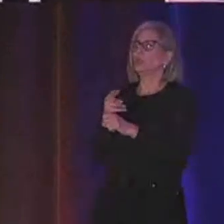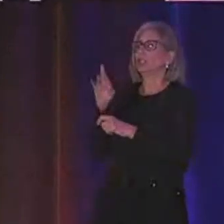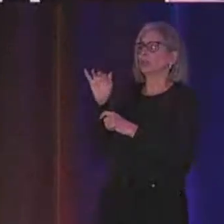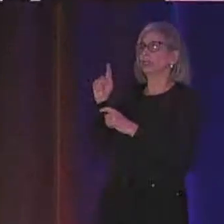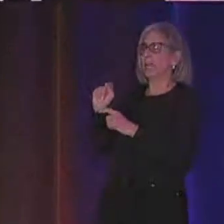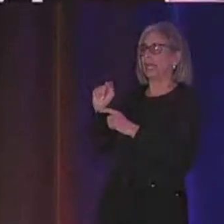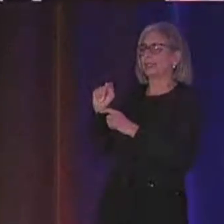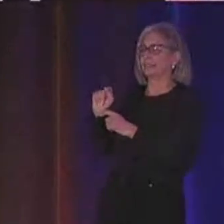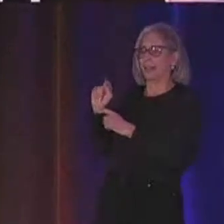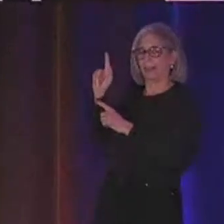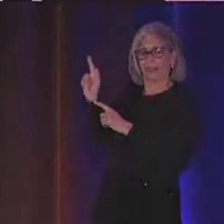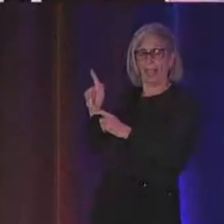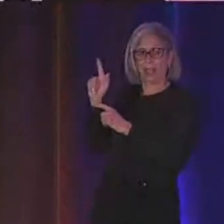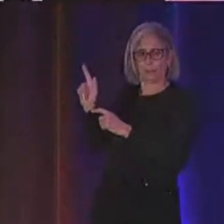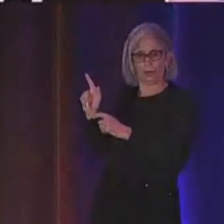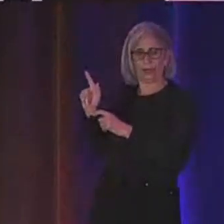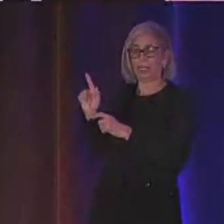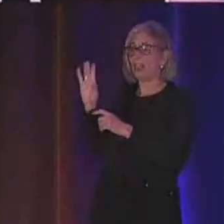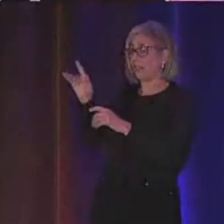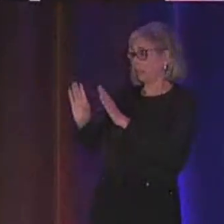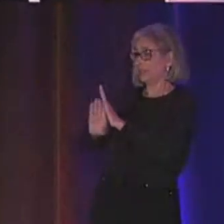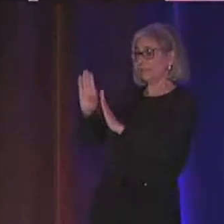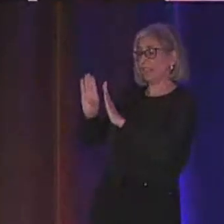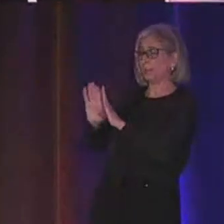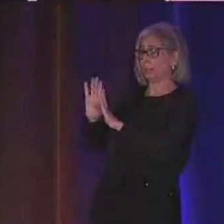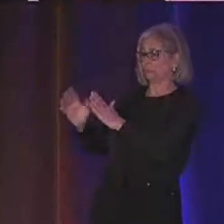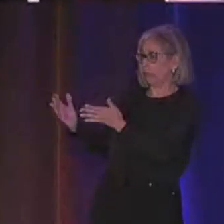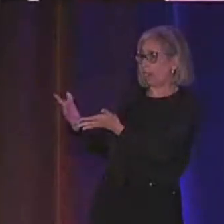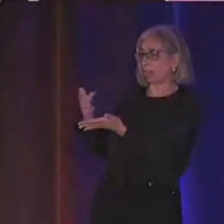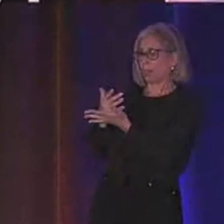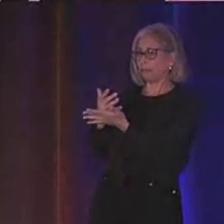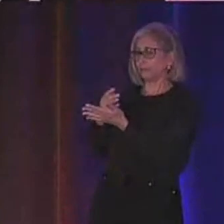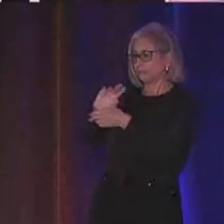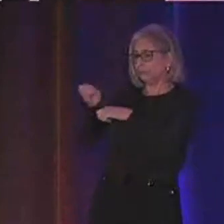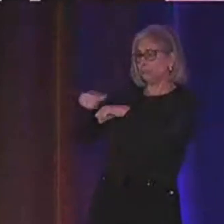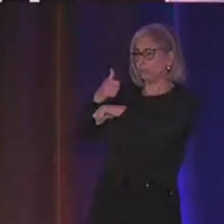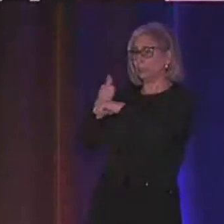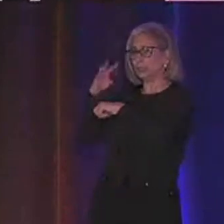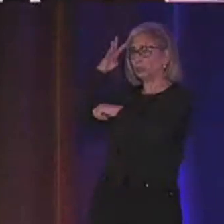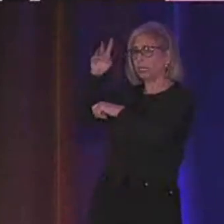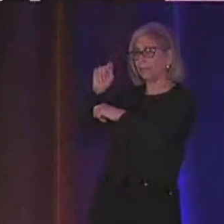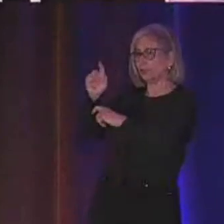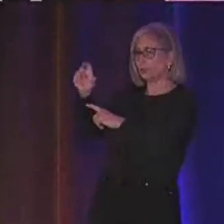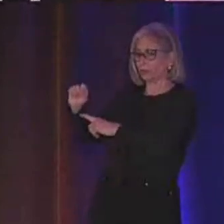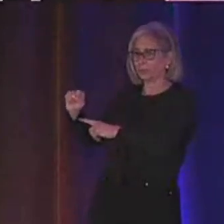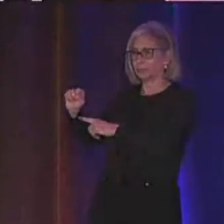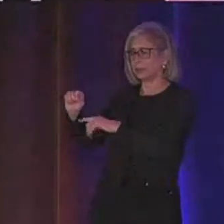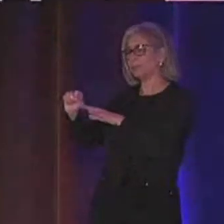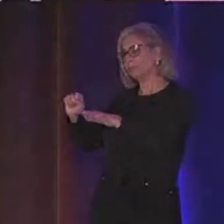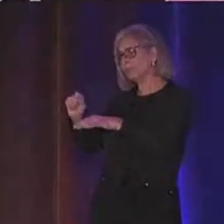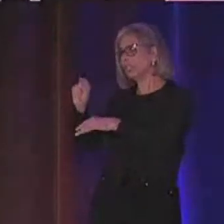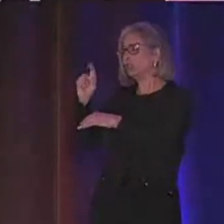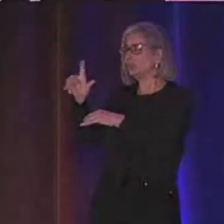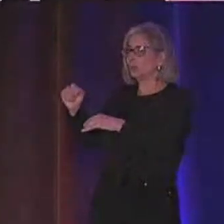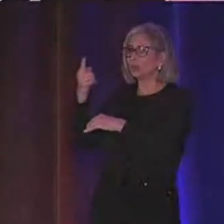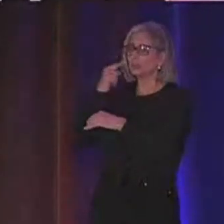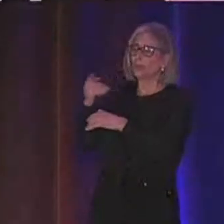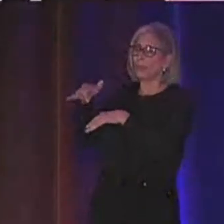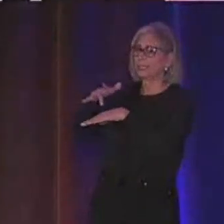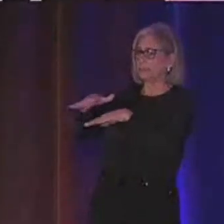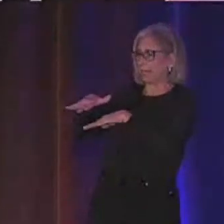these words right. They're a developer collective building creative tools, or tools for the creative